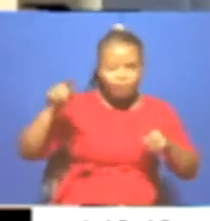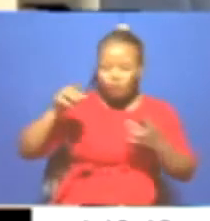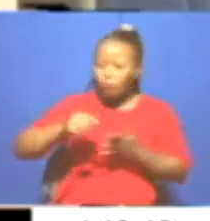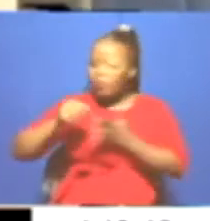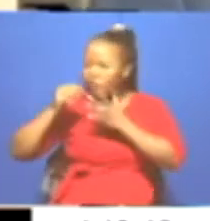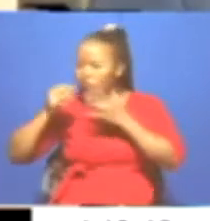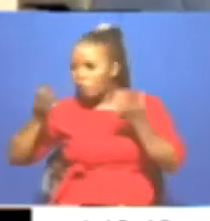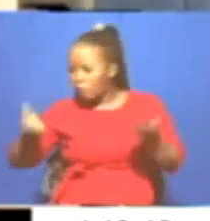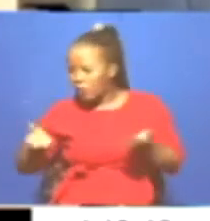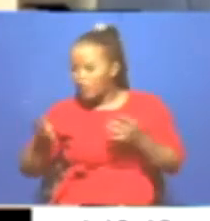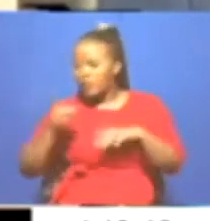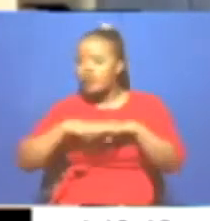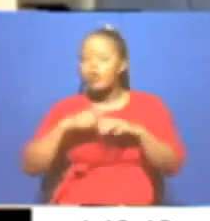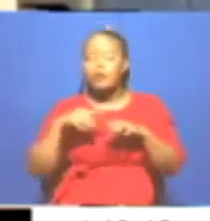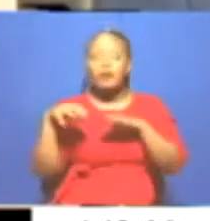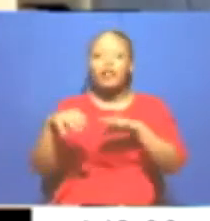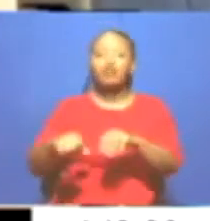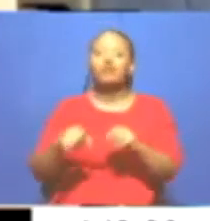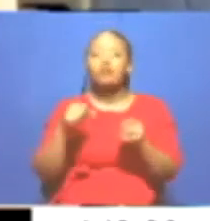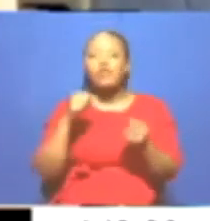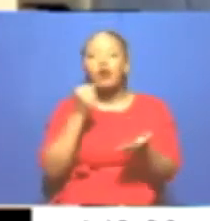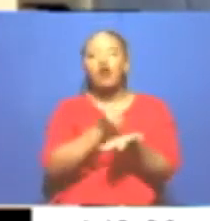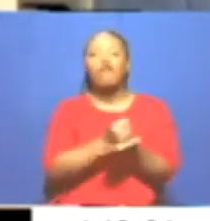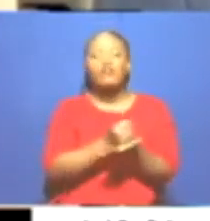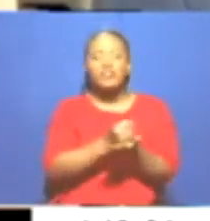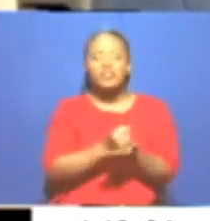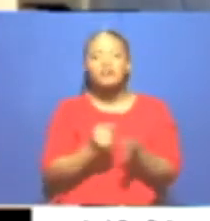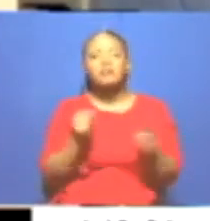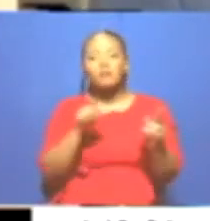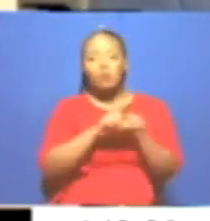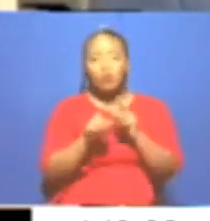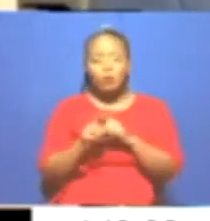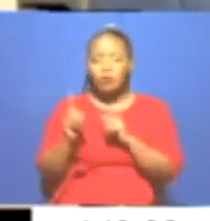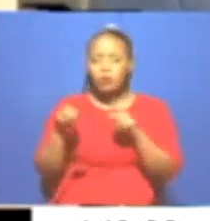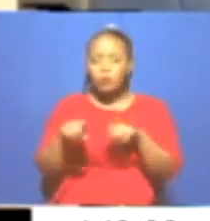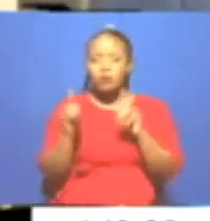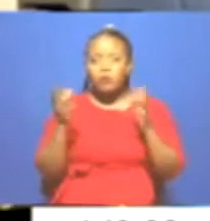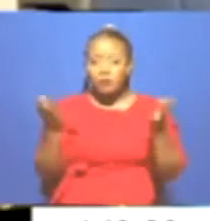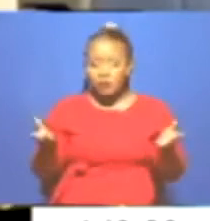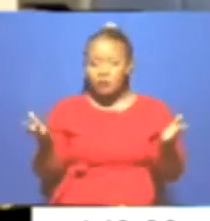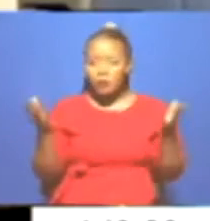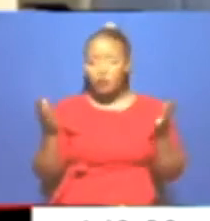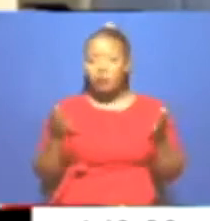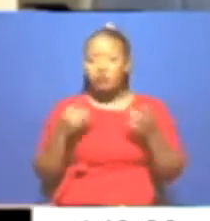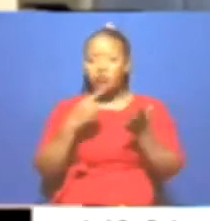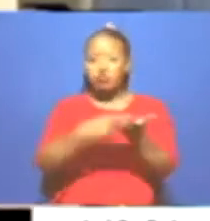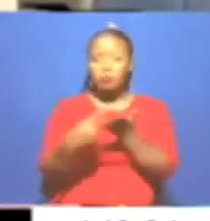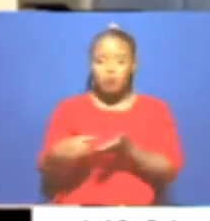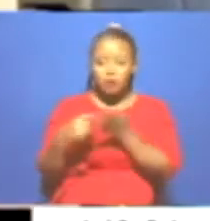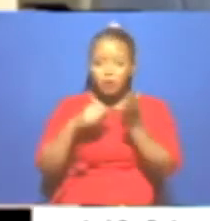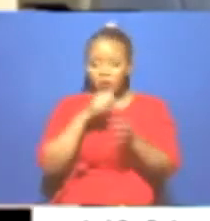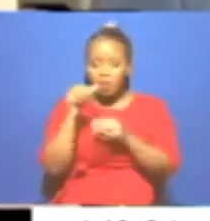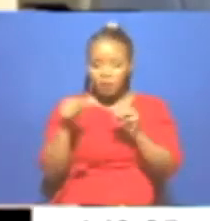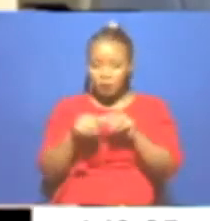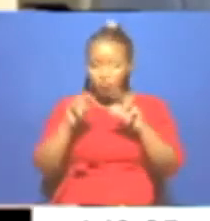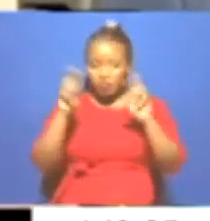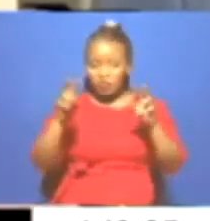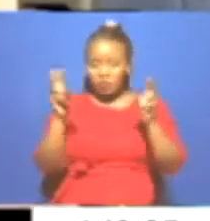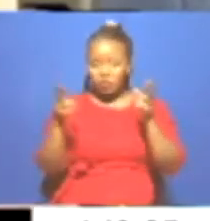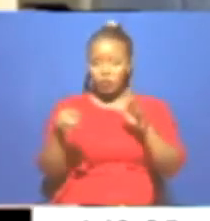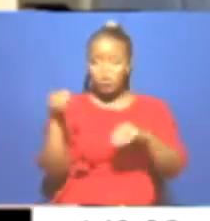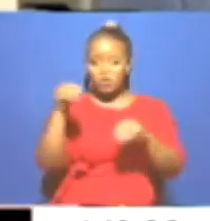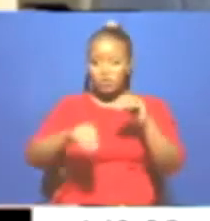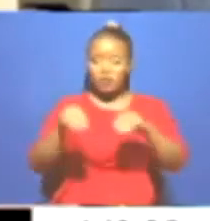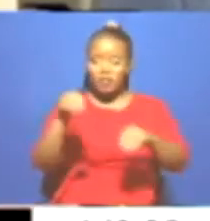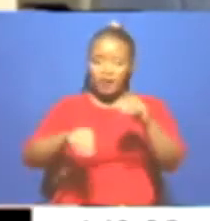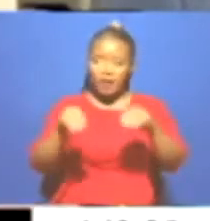they assume office. In that way, they catalyze issues-based elections. They provide